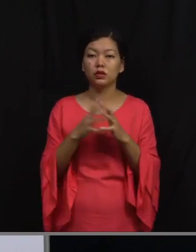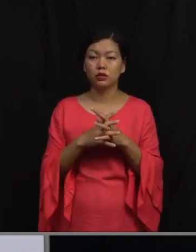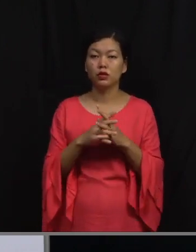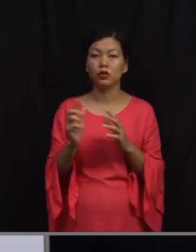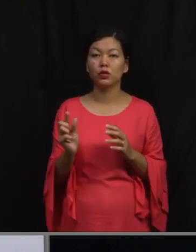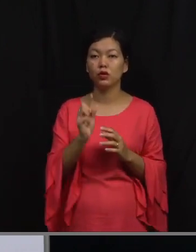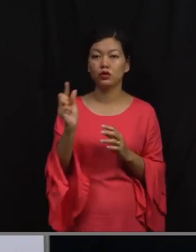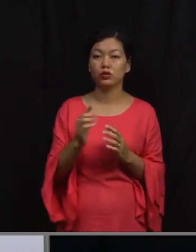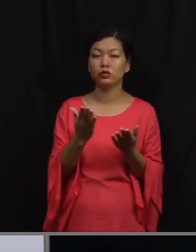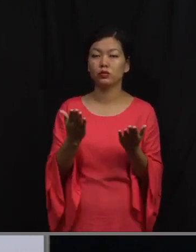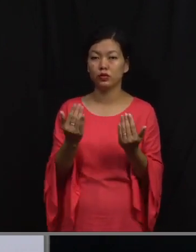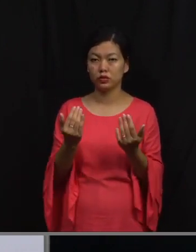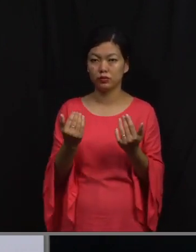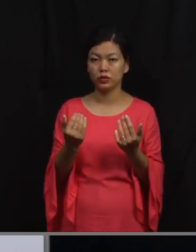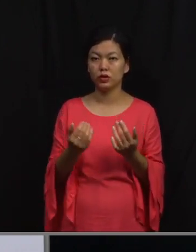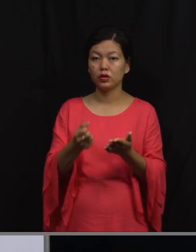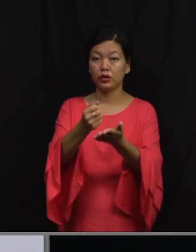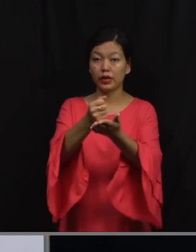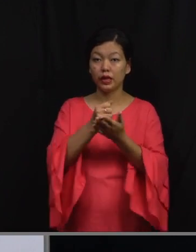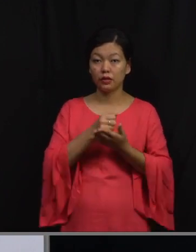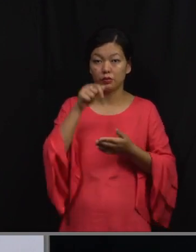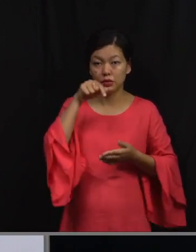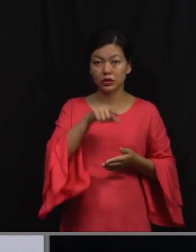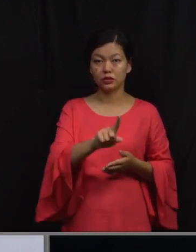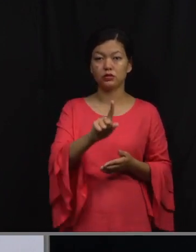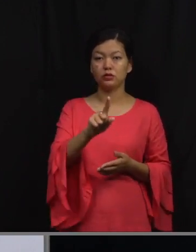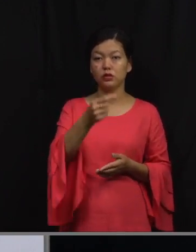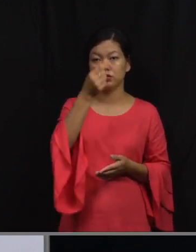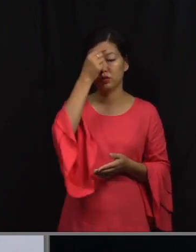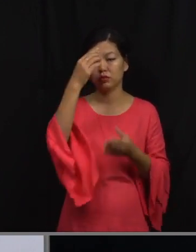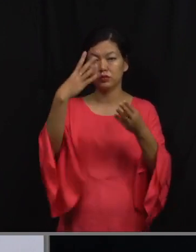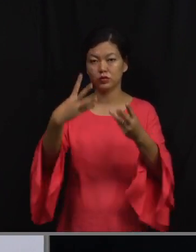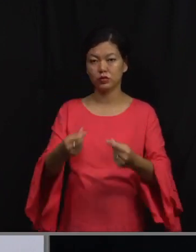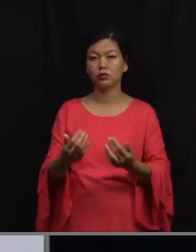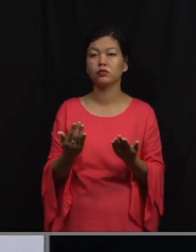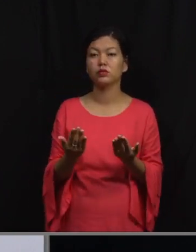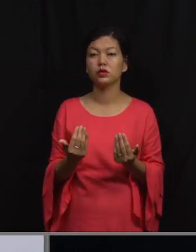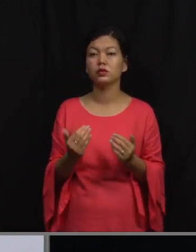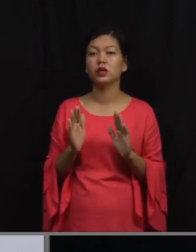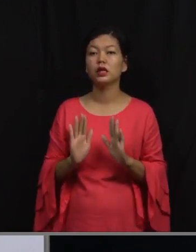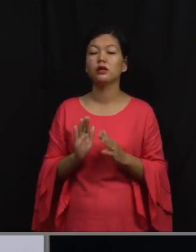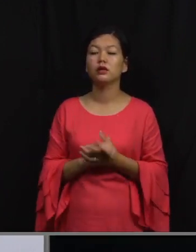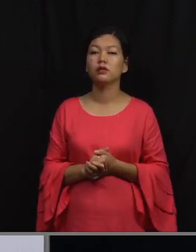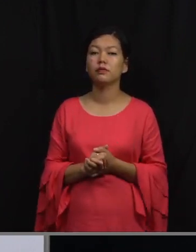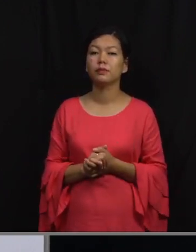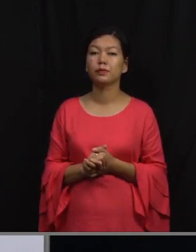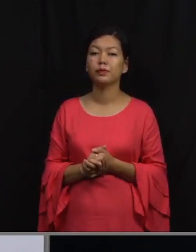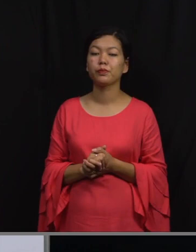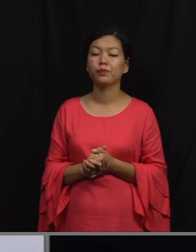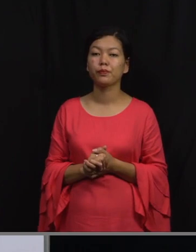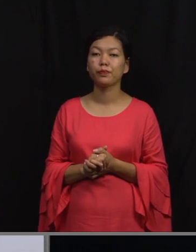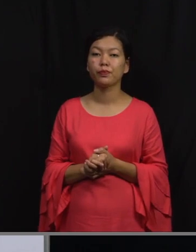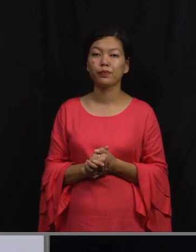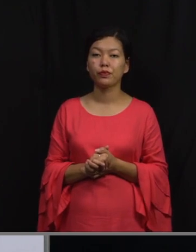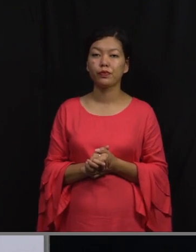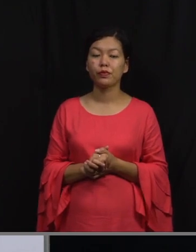the law of physics. We can apply the law of physics